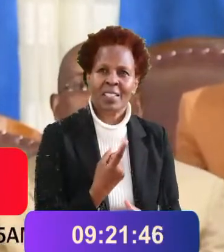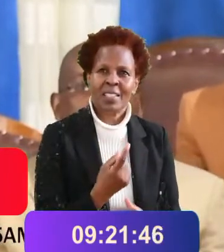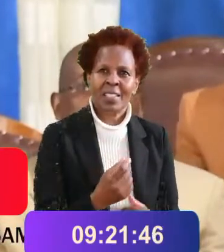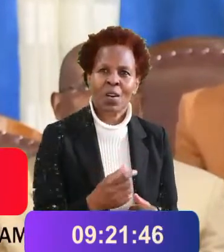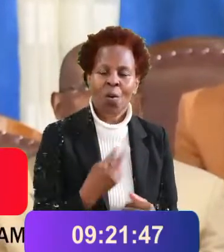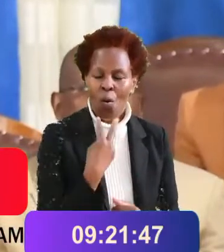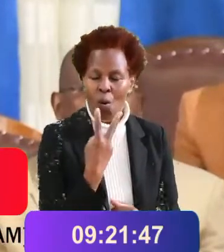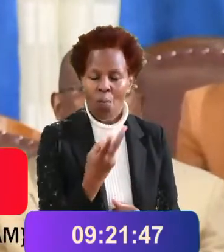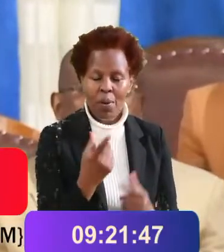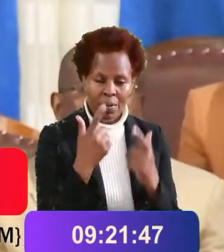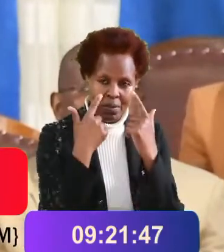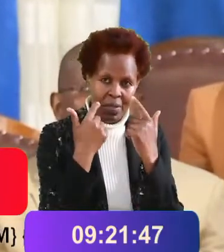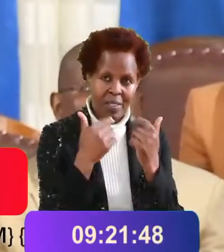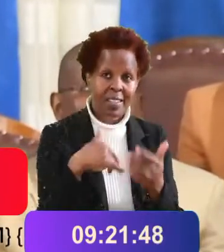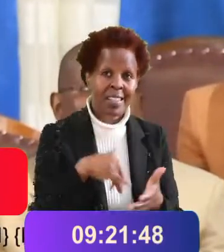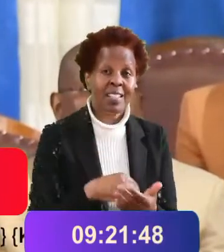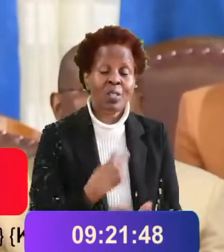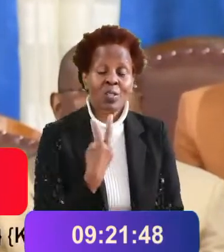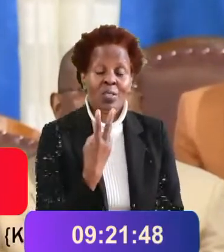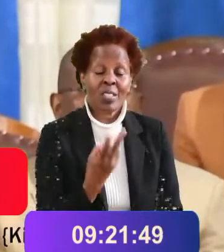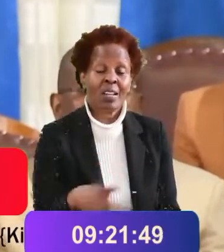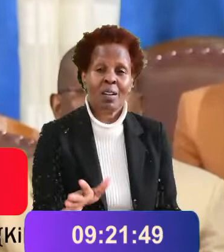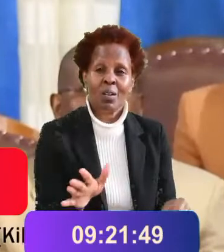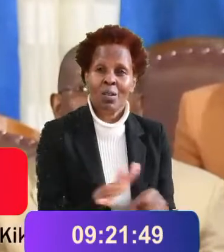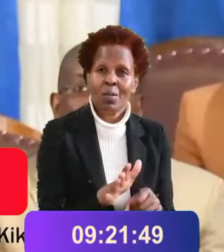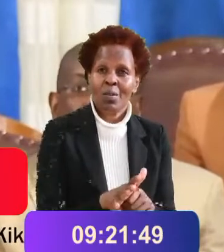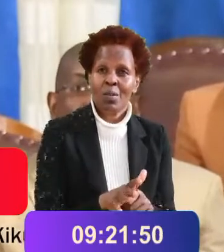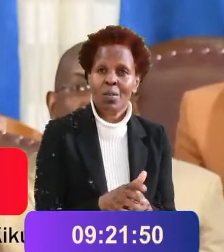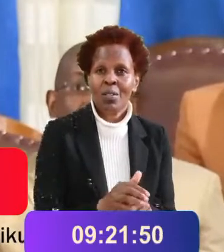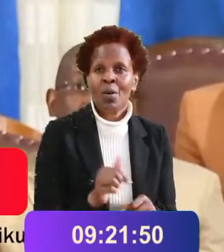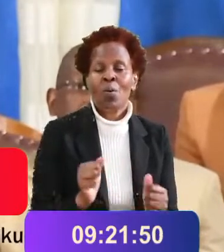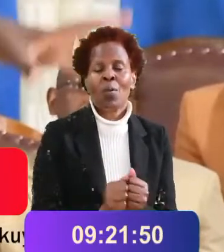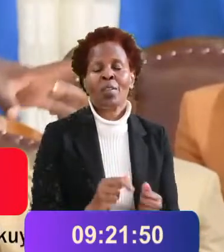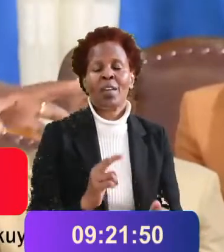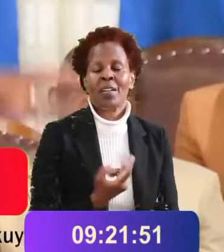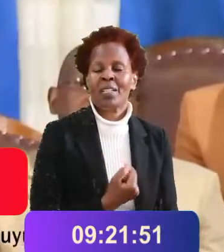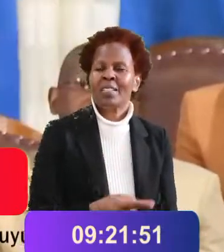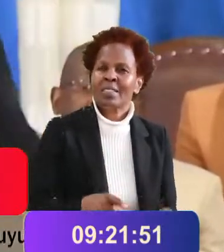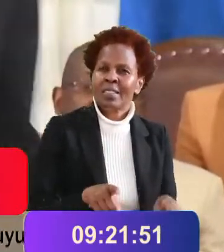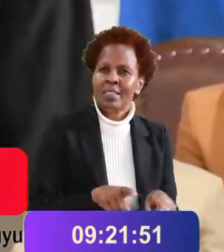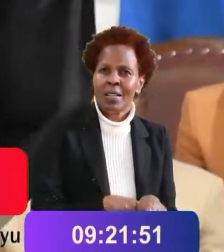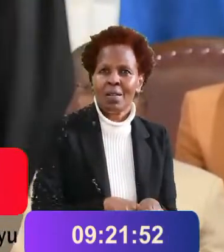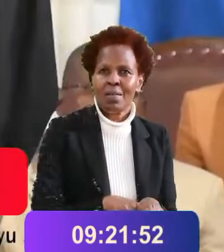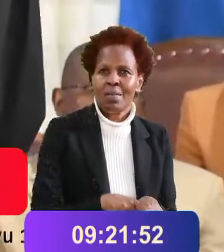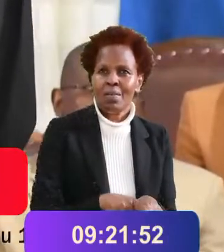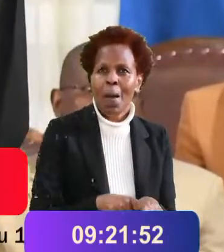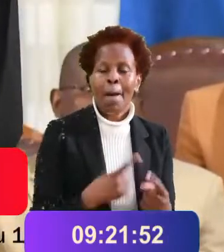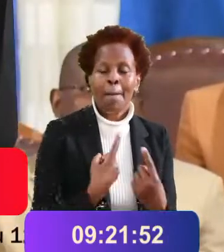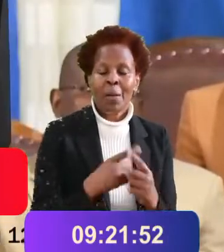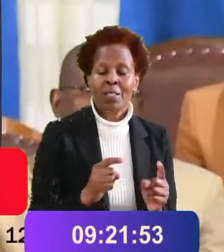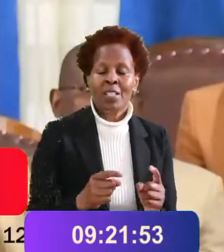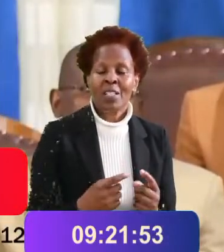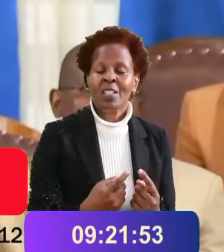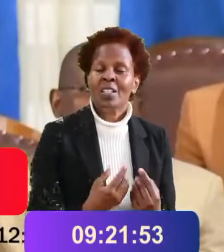eyes that he may see the many on our side." Same circumstance, different